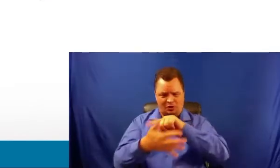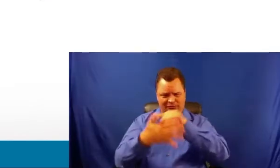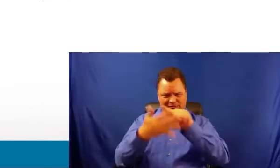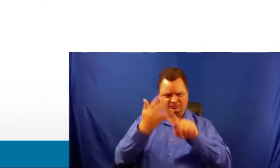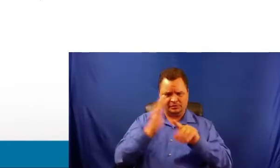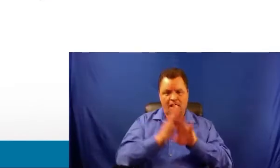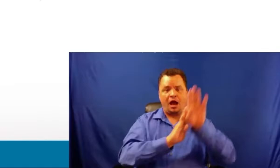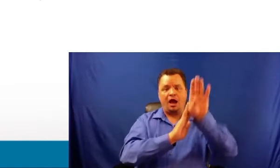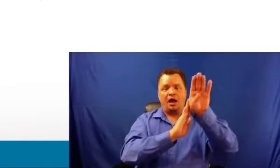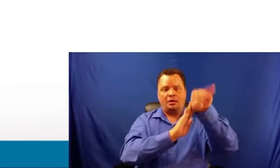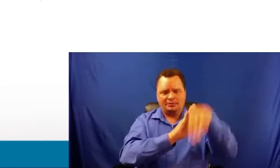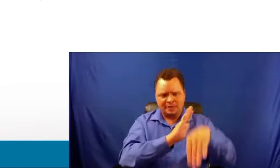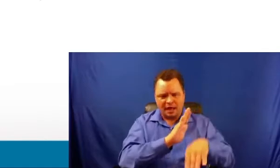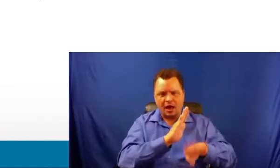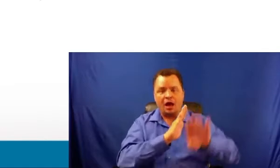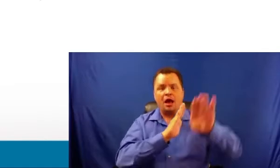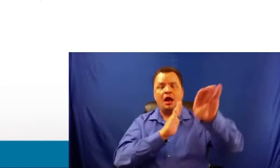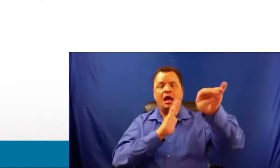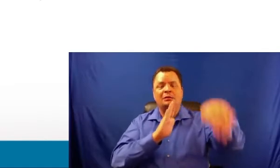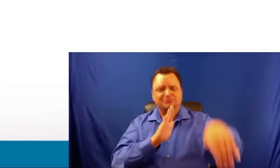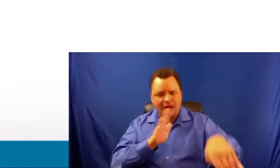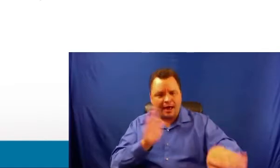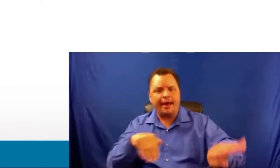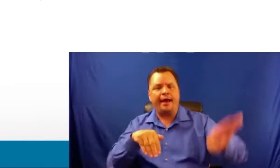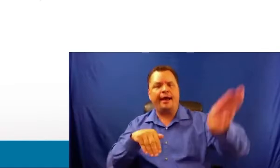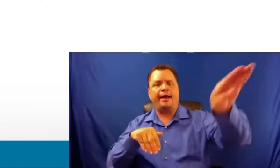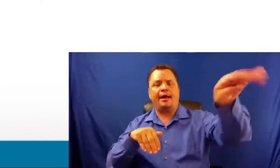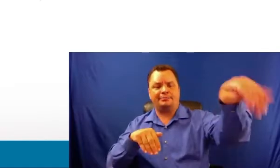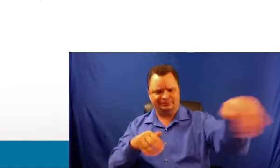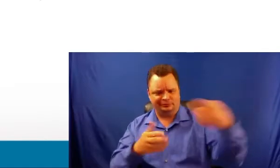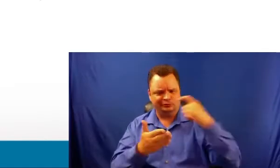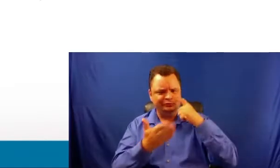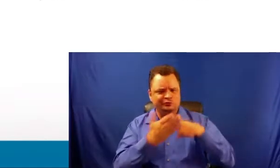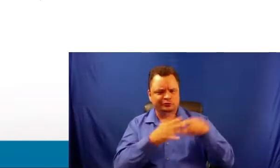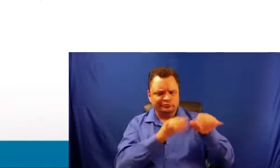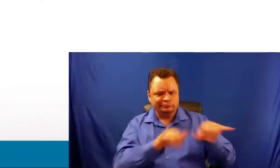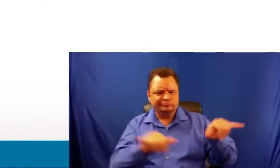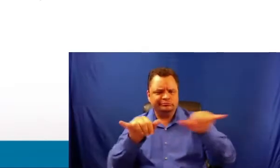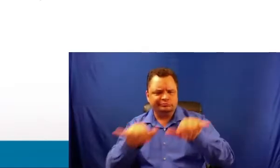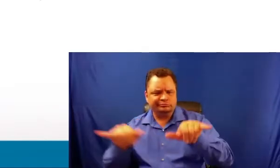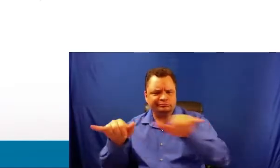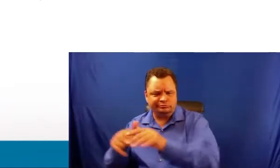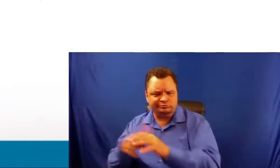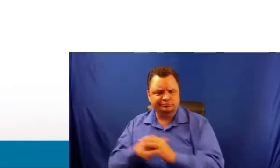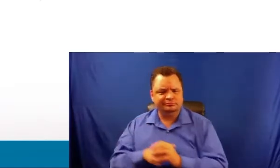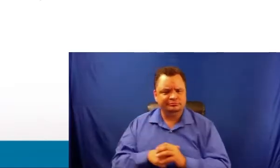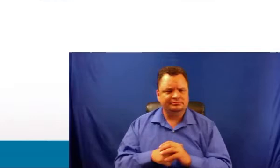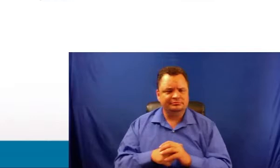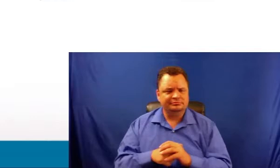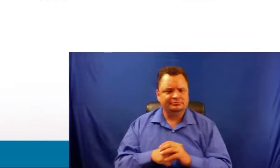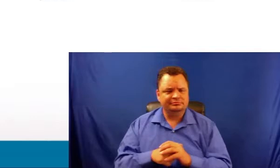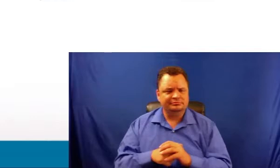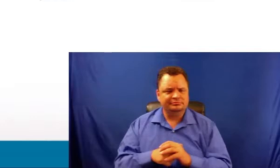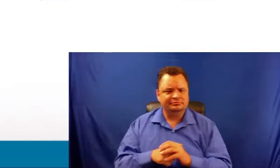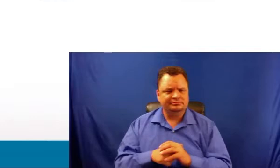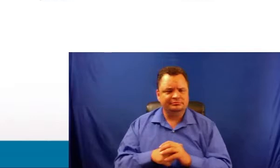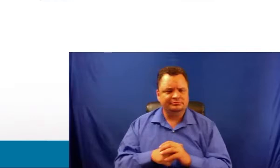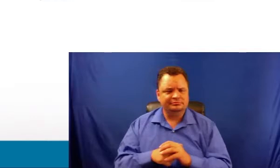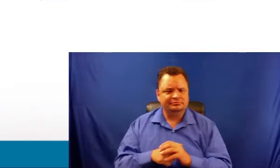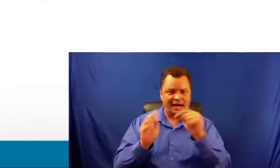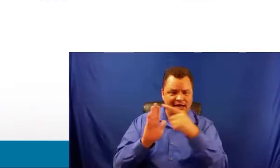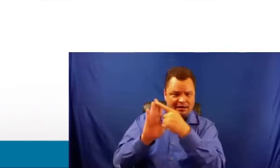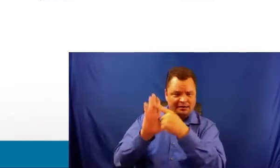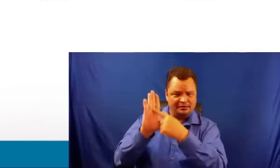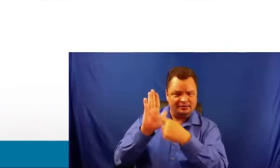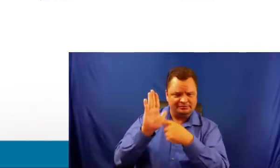right. Now, hospital admissions, again, very accurate. However, in our data set, the data tends to be a little bit delayed when we get these